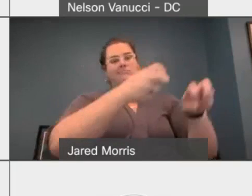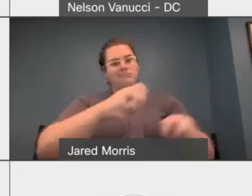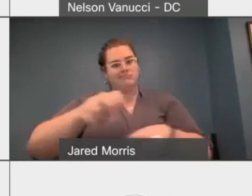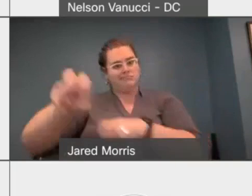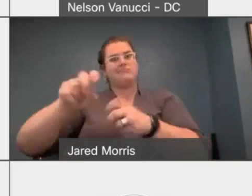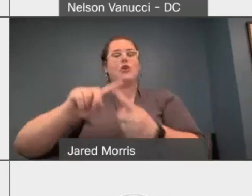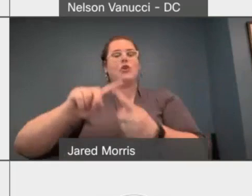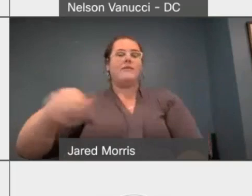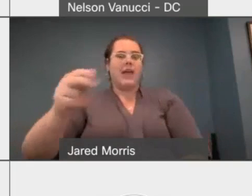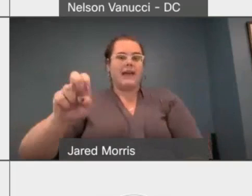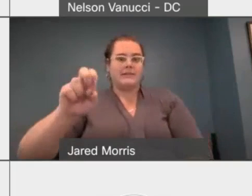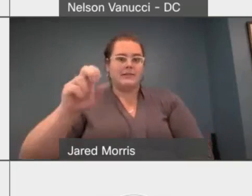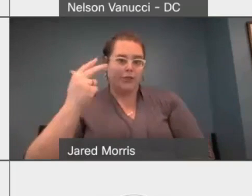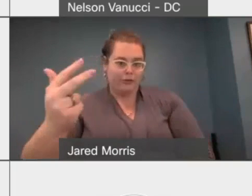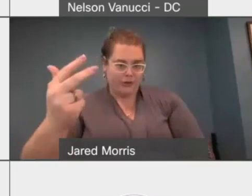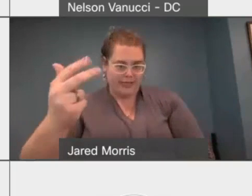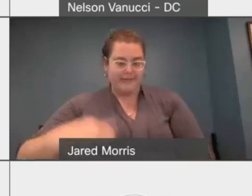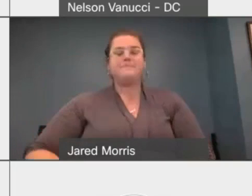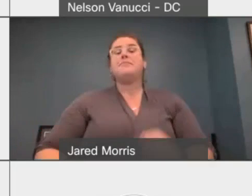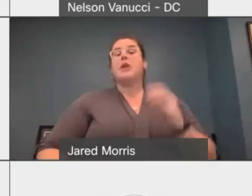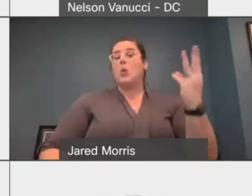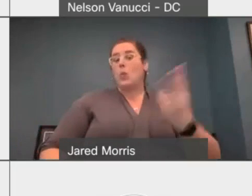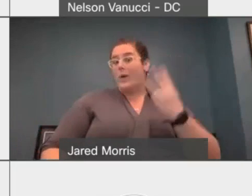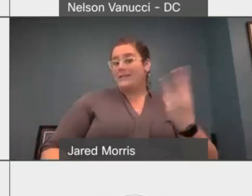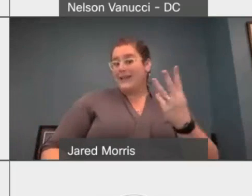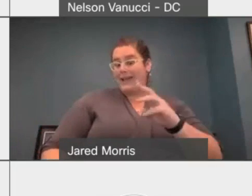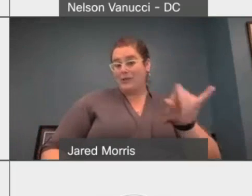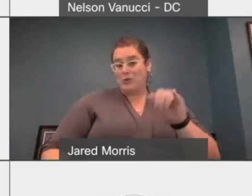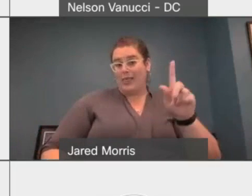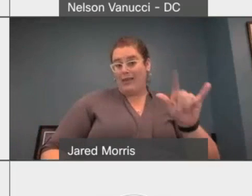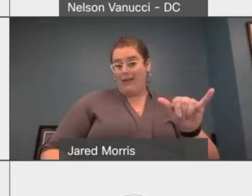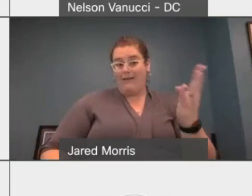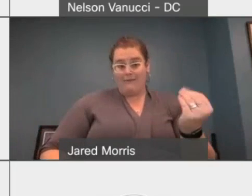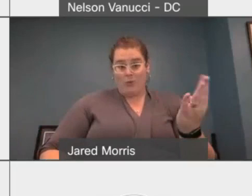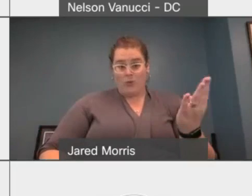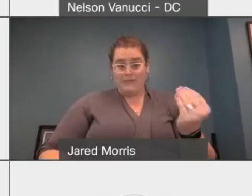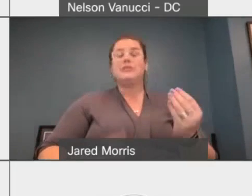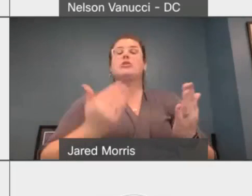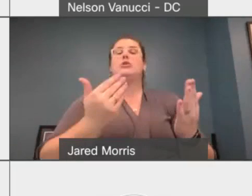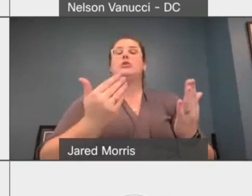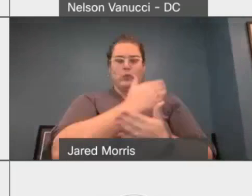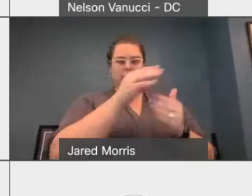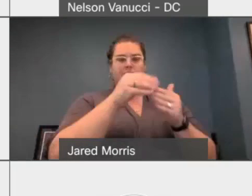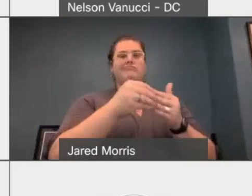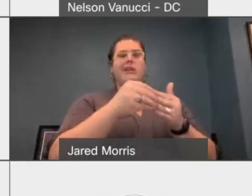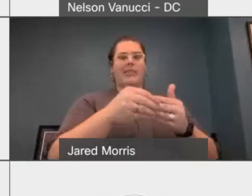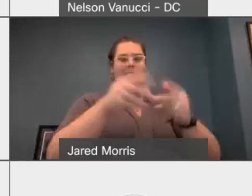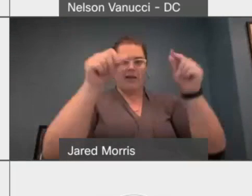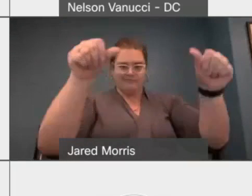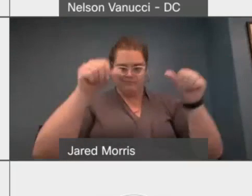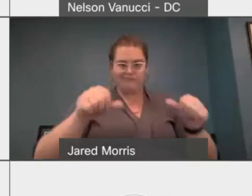on Wednesday, the 14th, there was new guidance that posted for ICFs, supported living, and